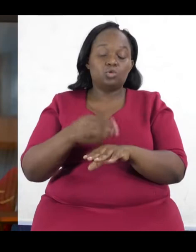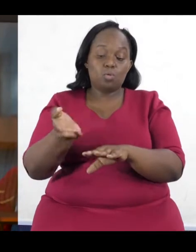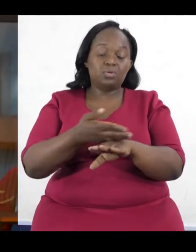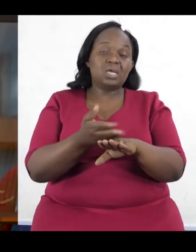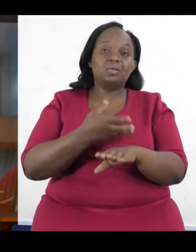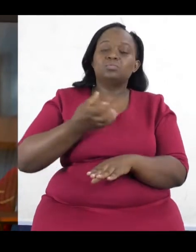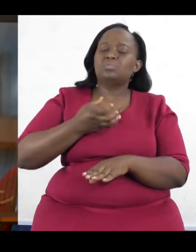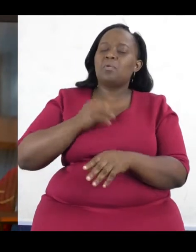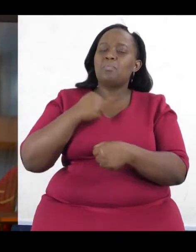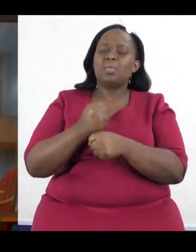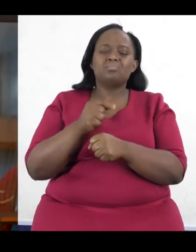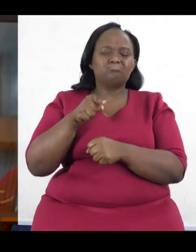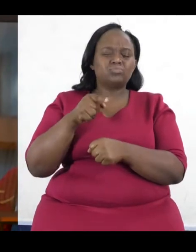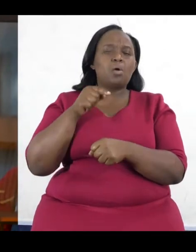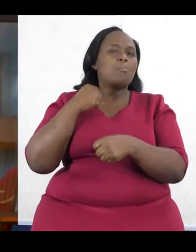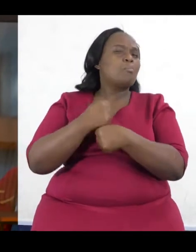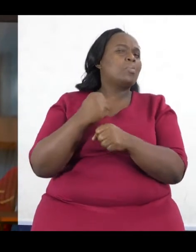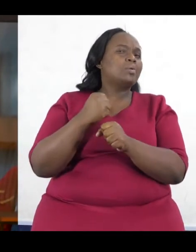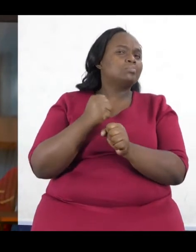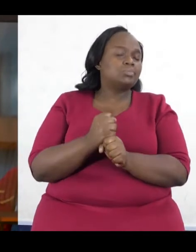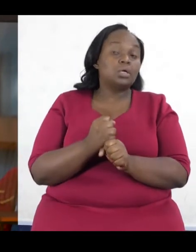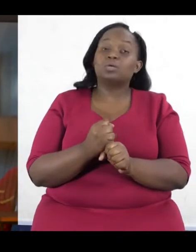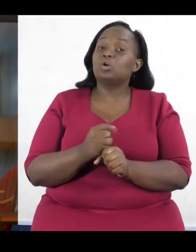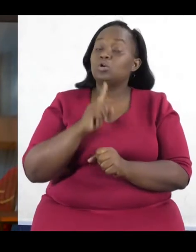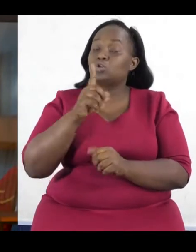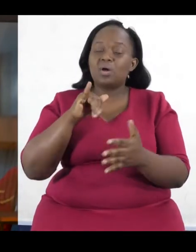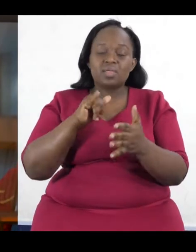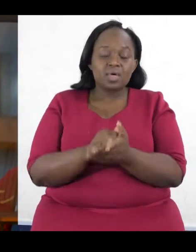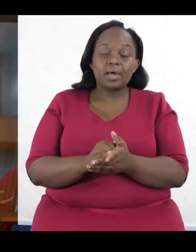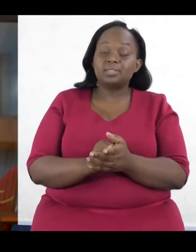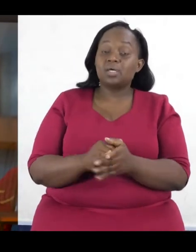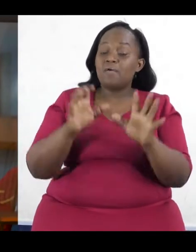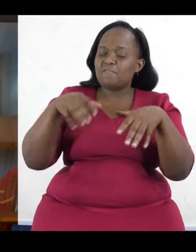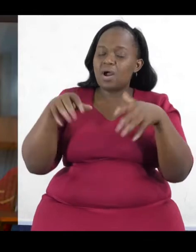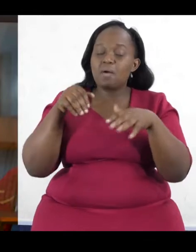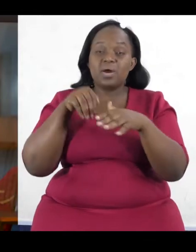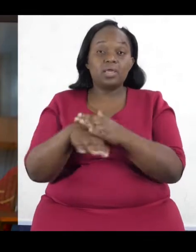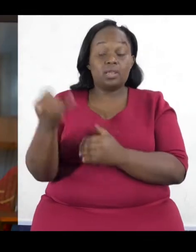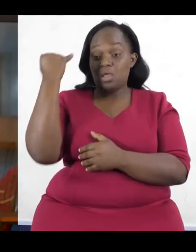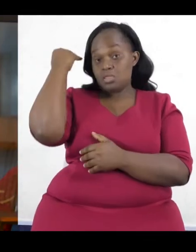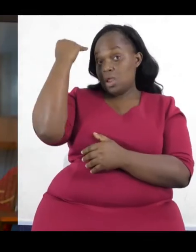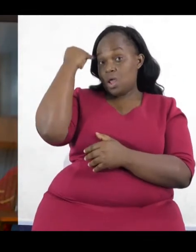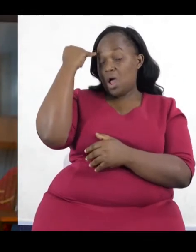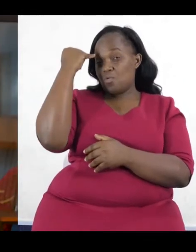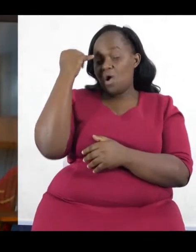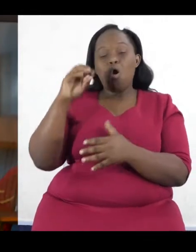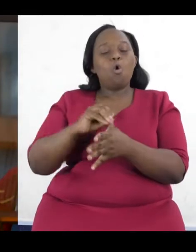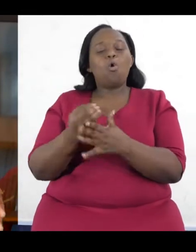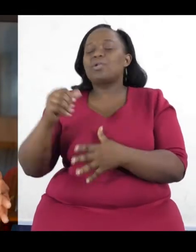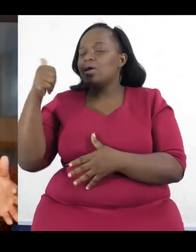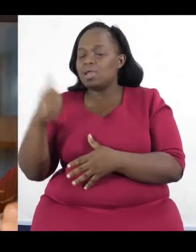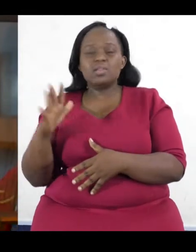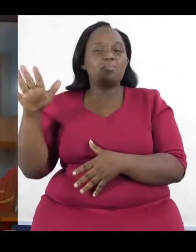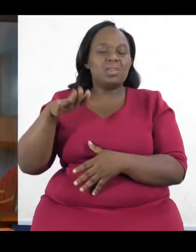ensure that farmers who are producing potatoes, say somewhere in Nyandarua, wherever it is in Kenya, they are able to know what is the price